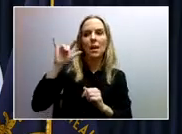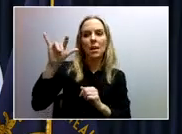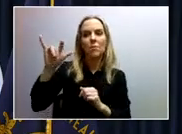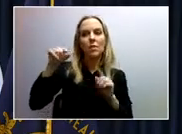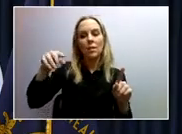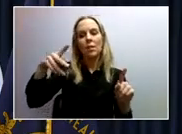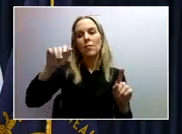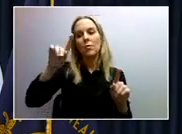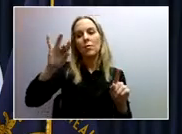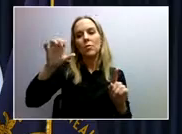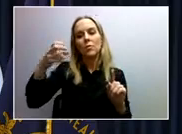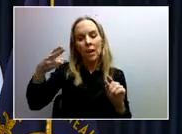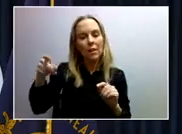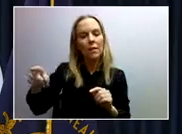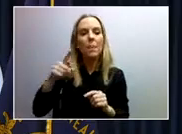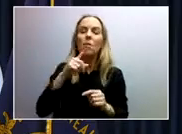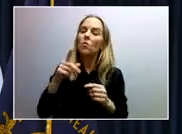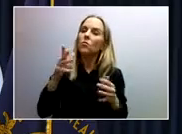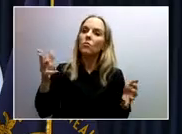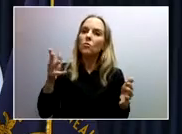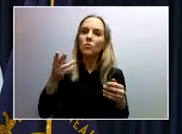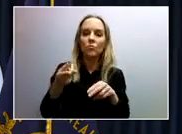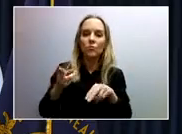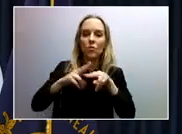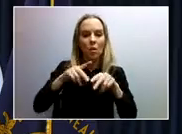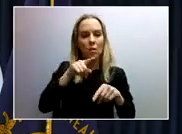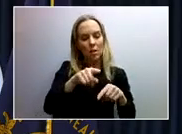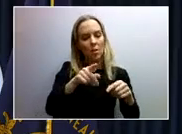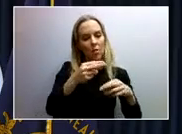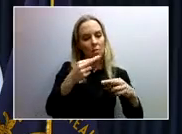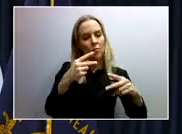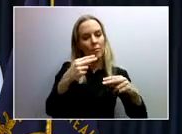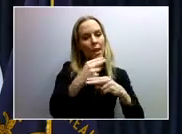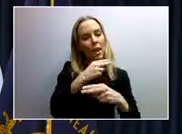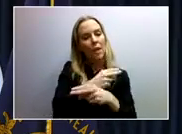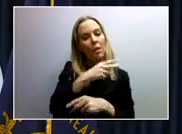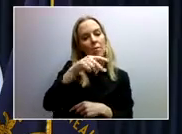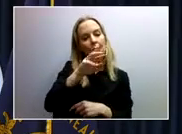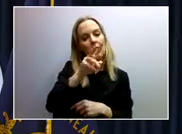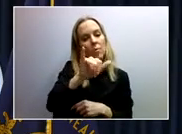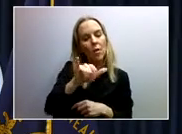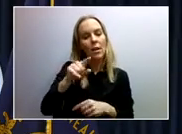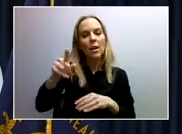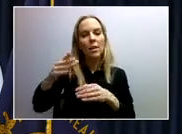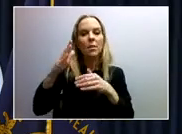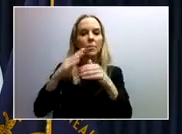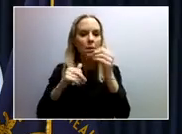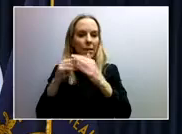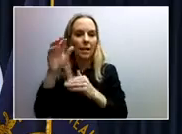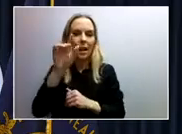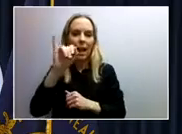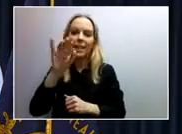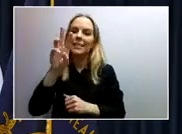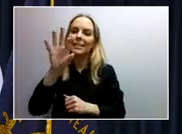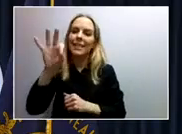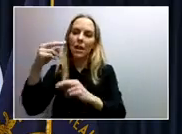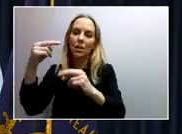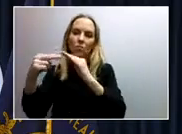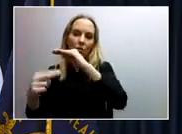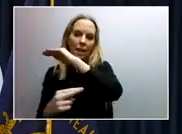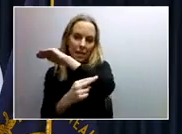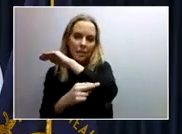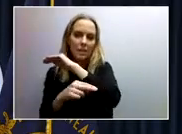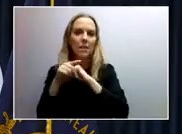work to 4-lane all of the Mountain Parkway, build the I-69 bridge, and ultimately get to the point where we can do that Brent Spence